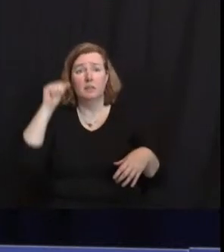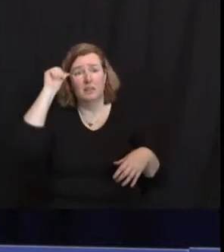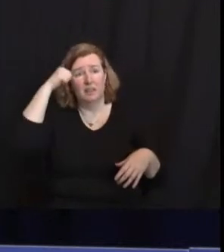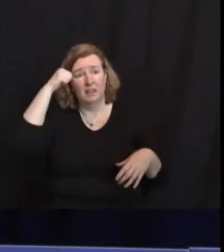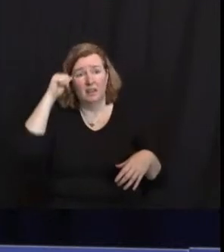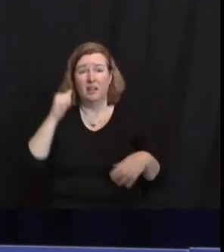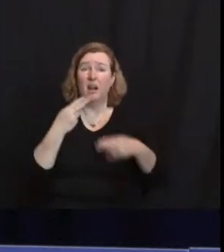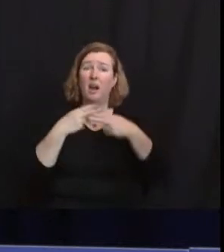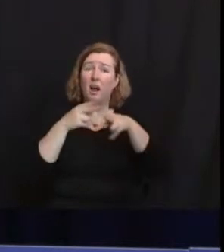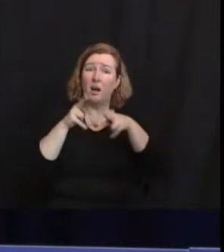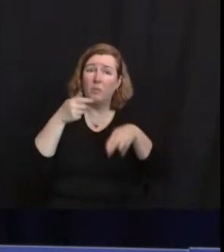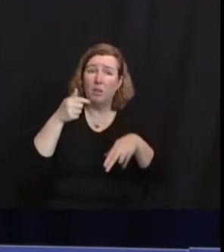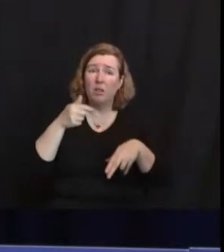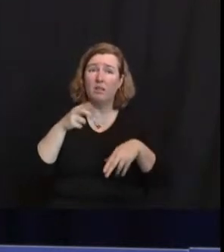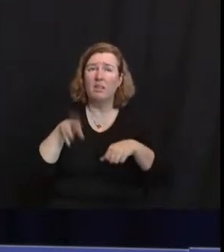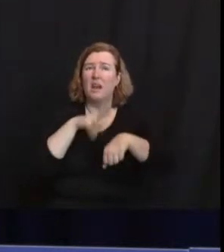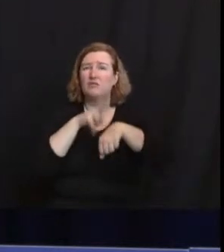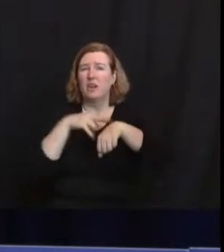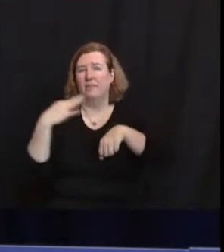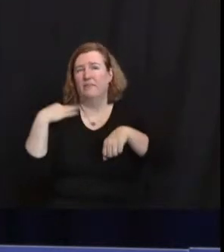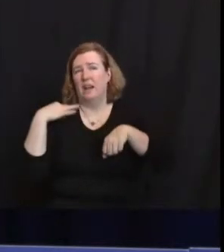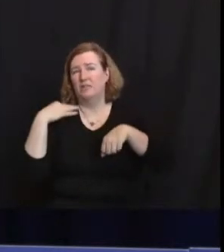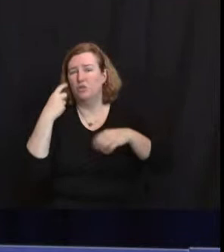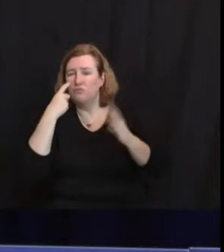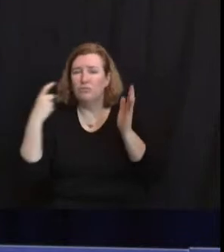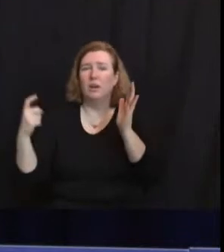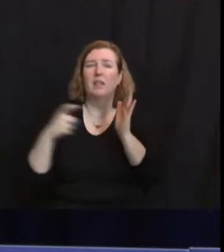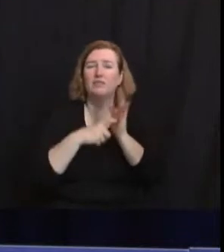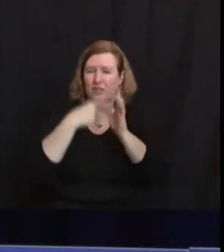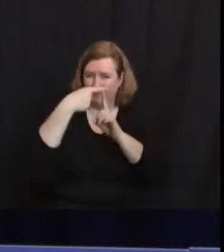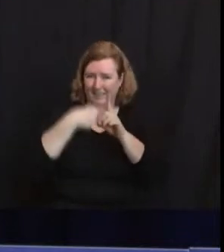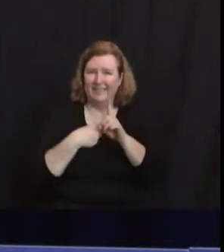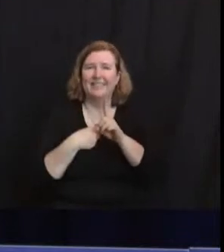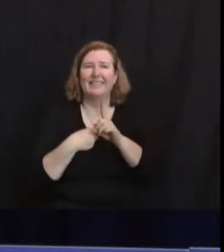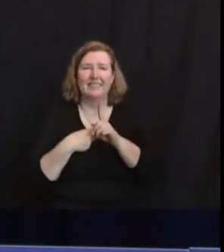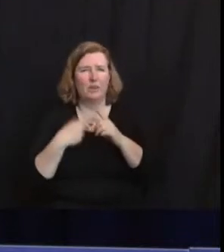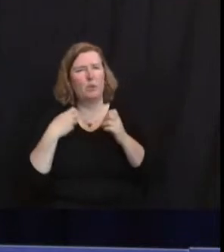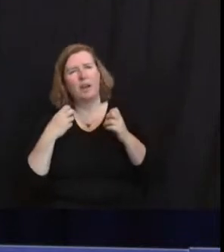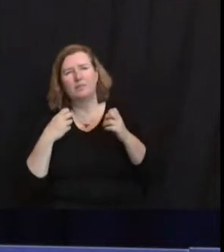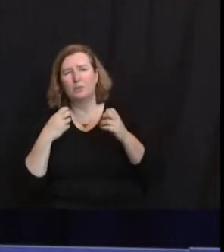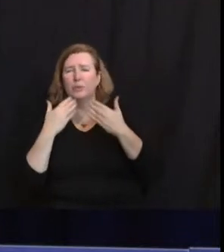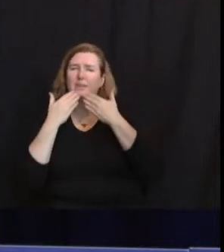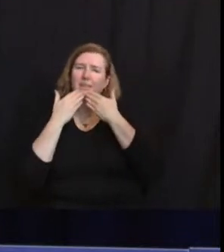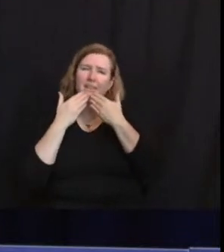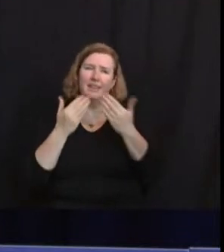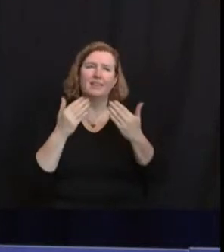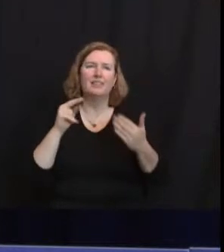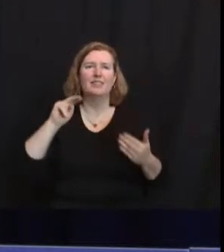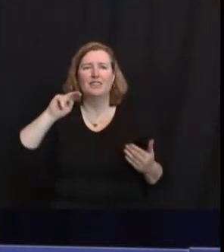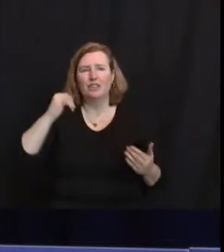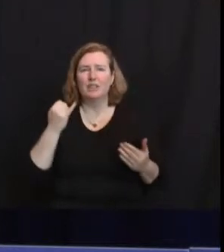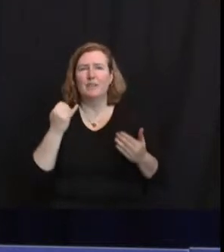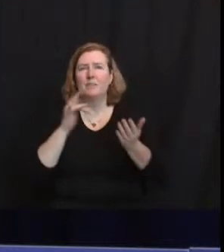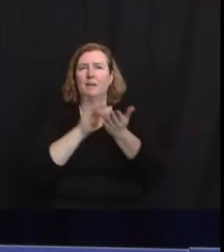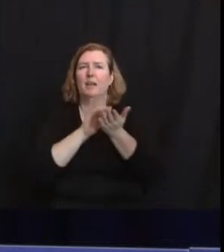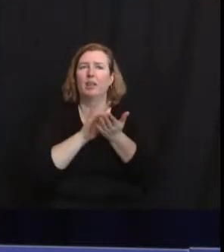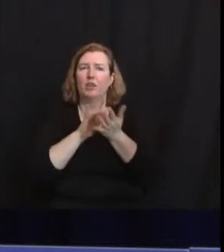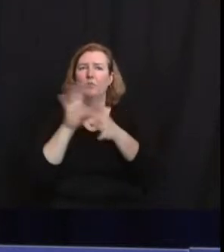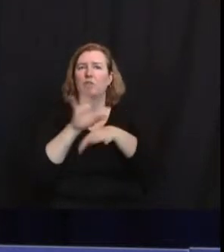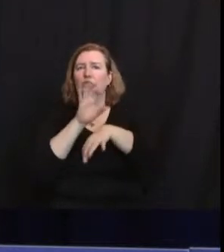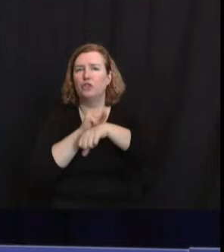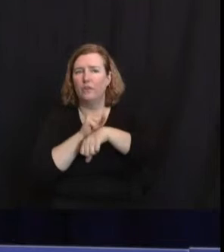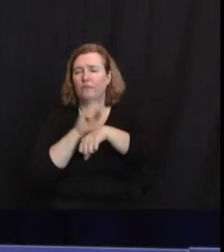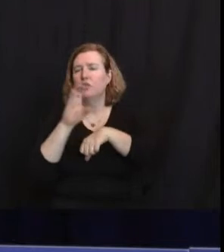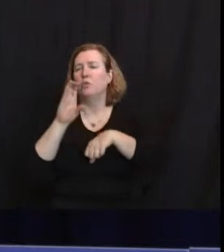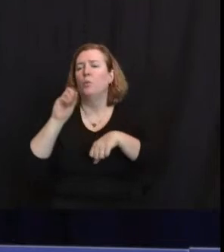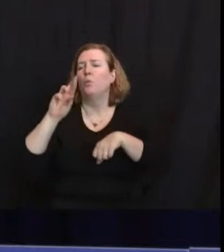Recognition Month, and we want to thank the New Jersey Medical Reserve Corps for their valuable service. Many of these medical professionals